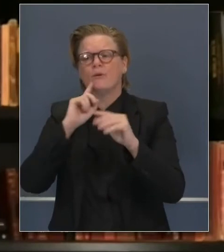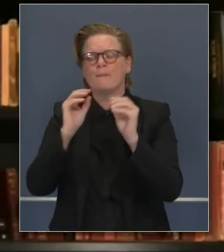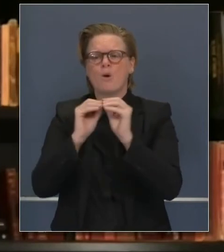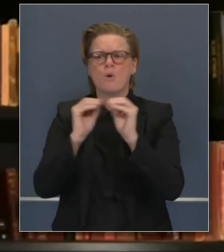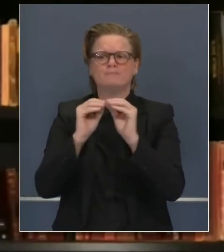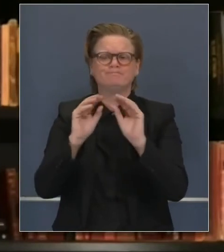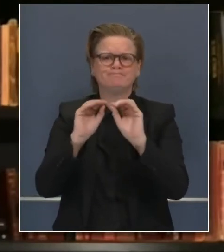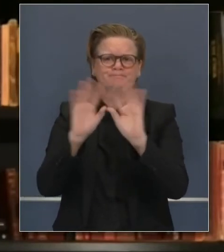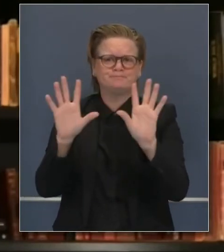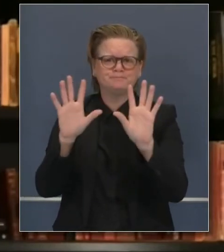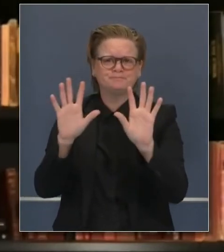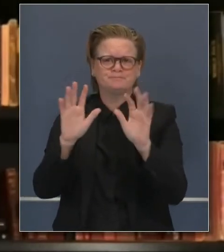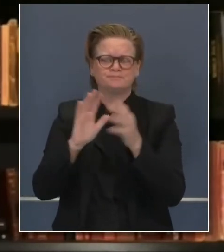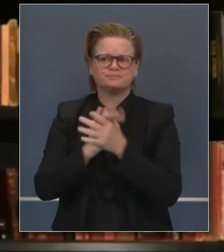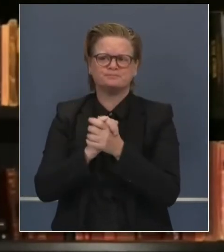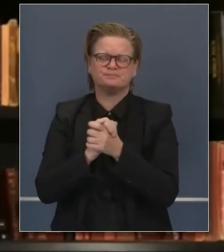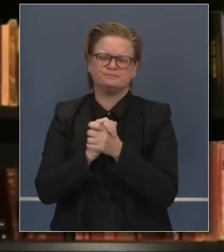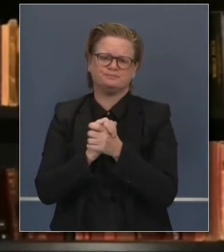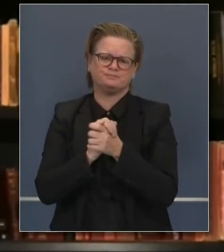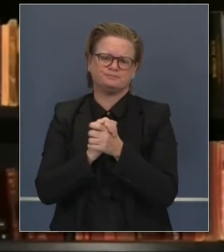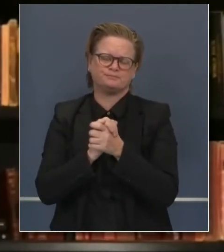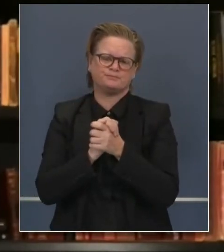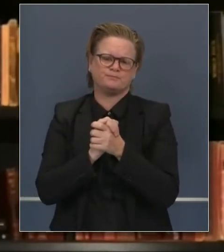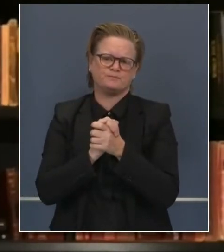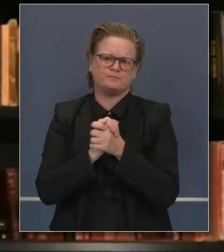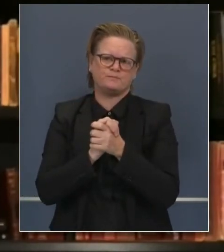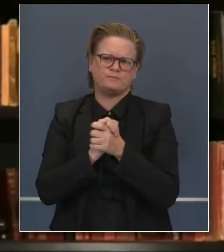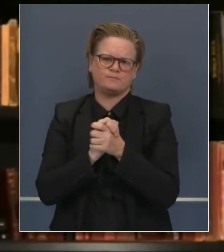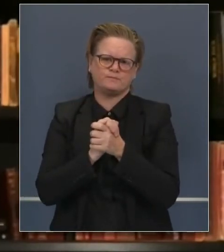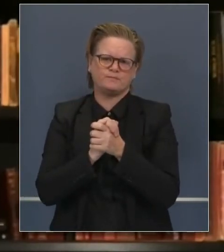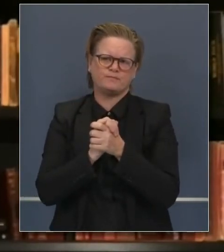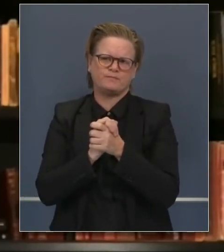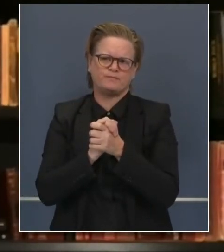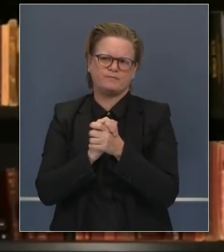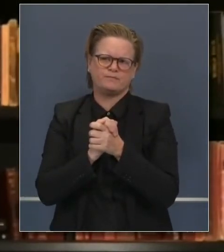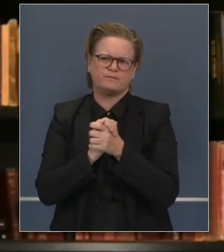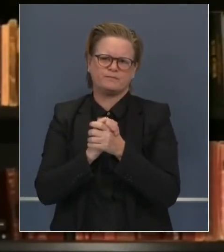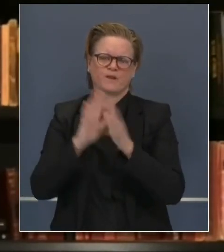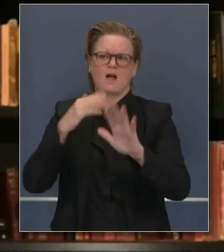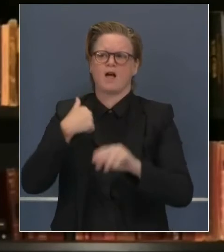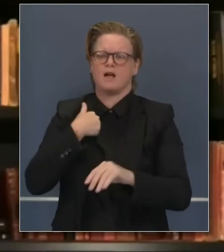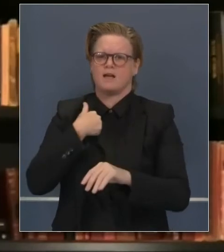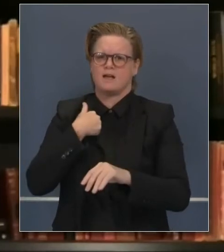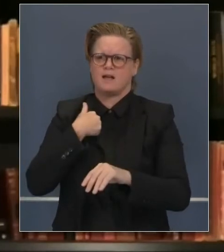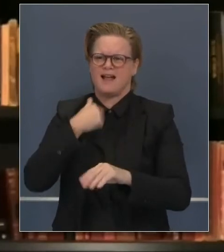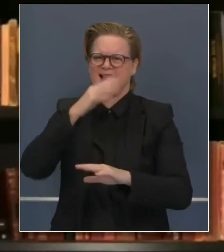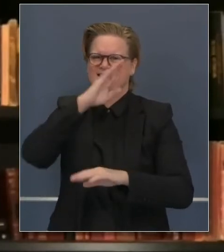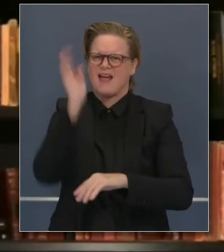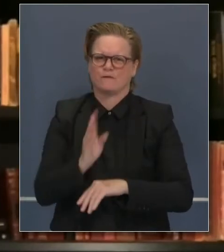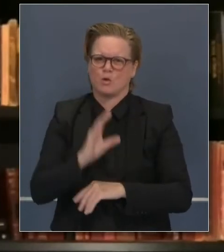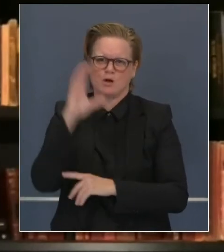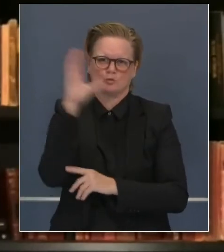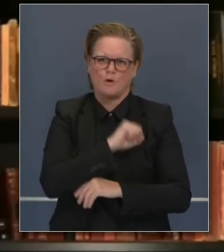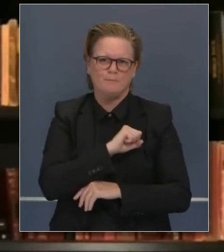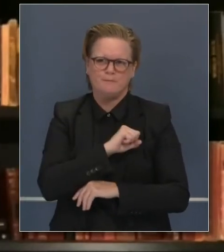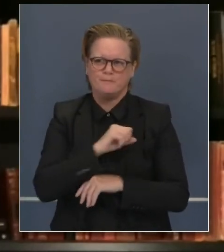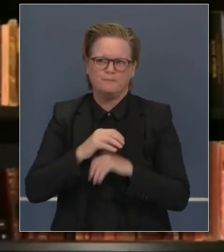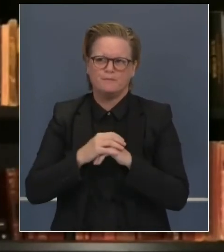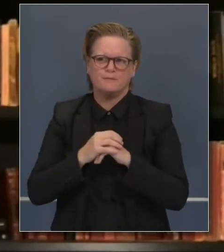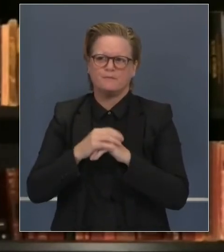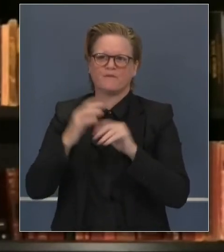We have never gone under the presumption that what we hear nationally and what we hear from others will actually